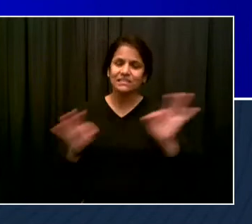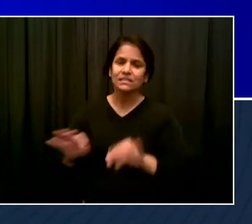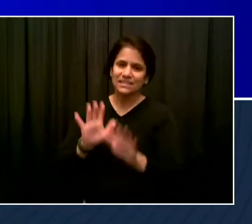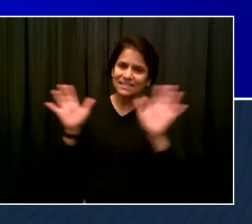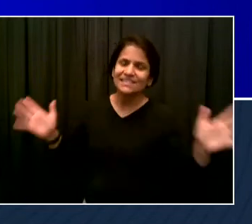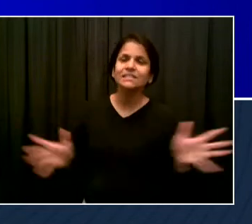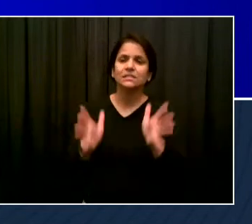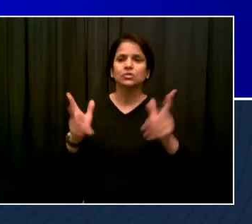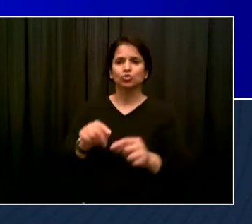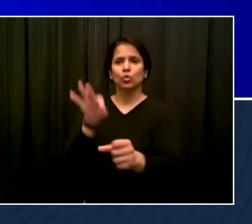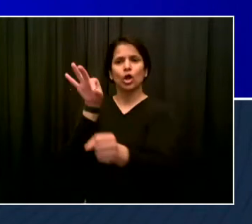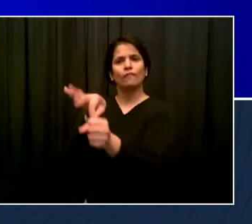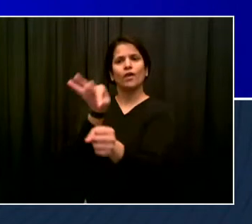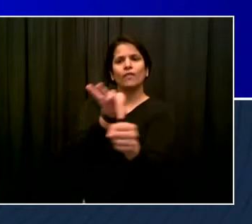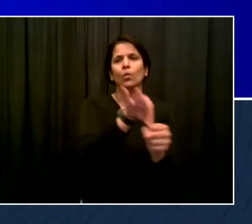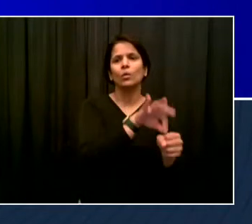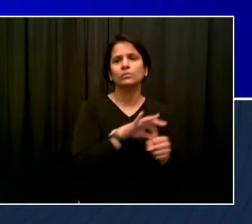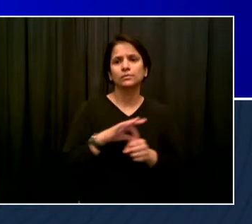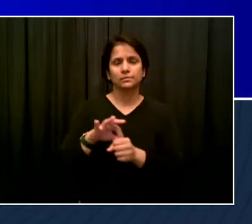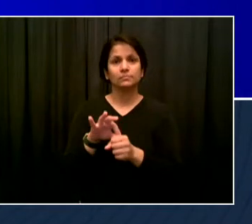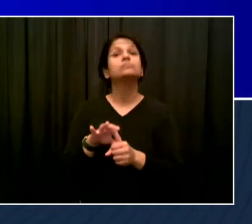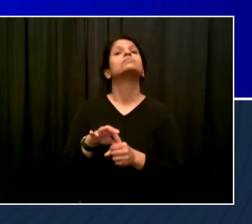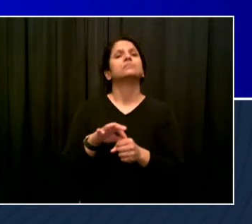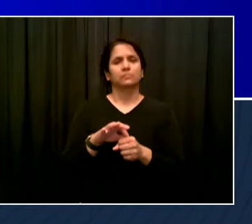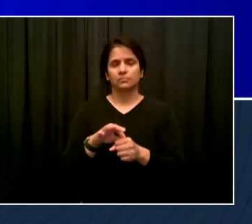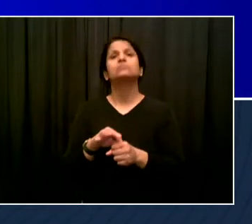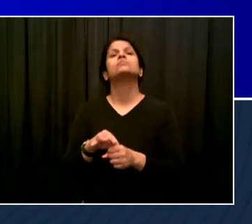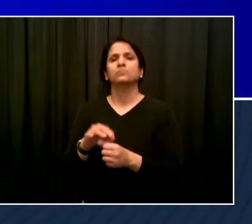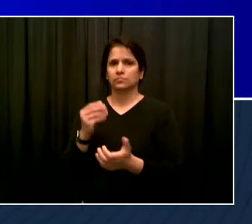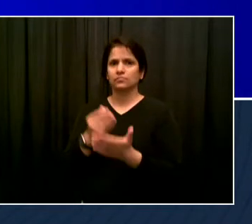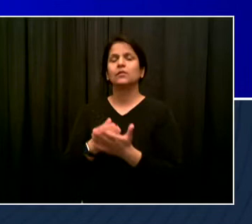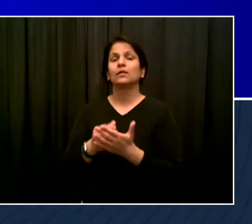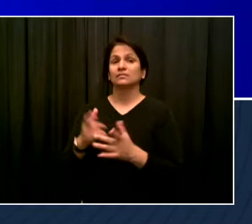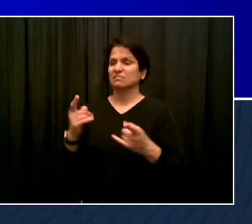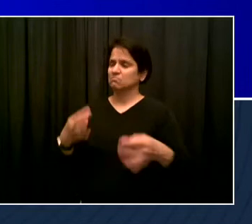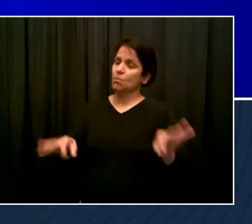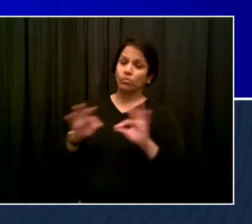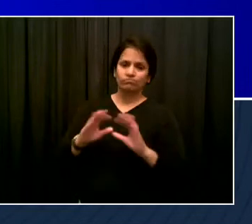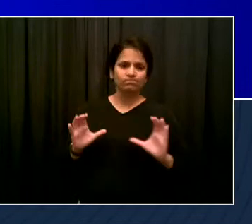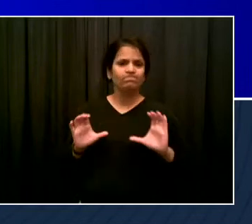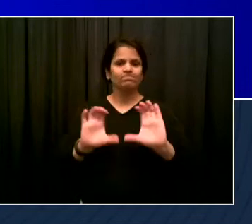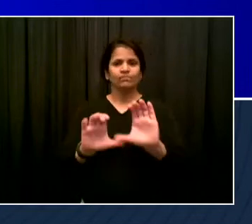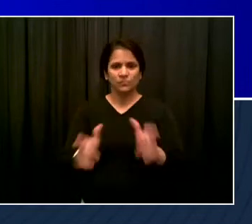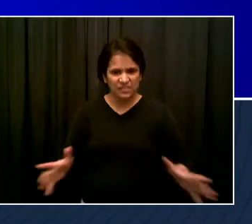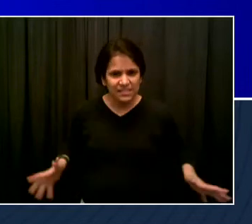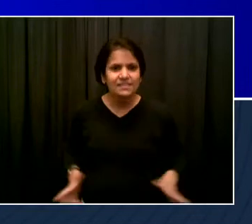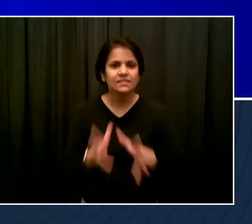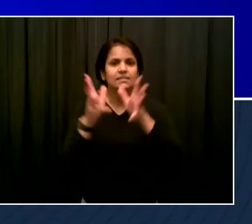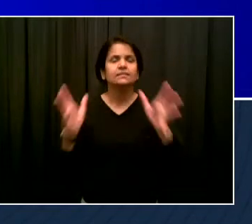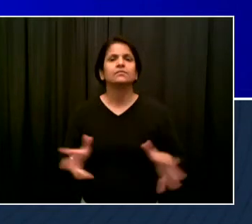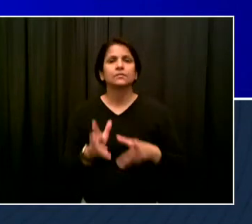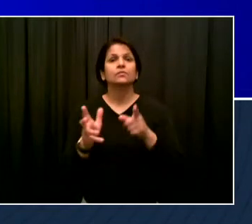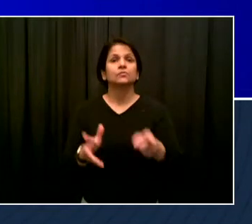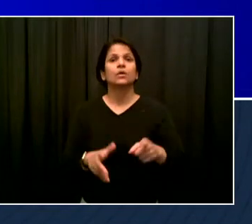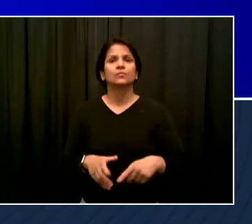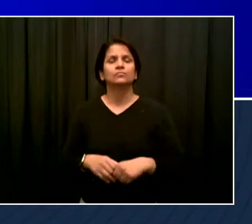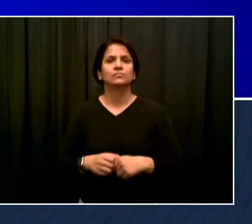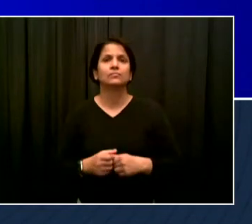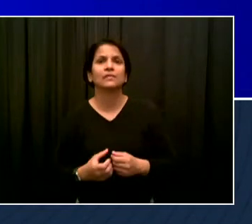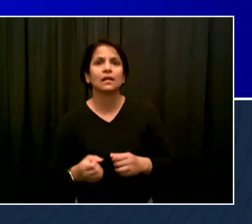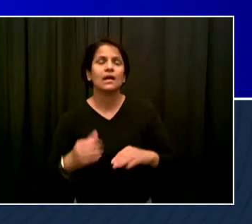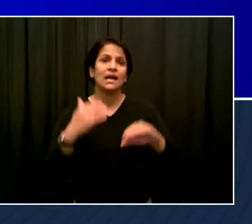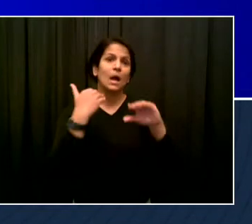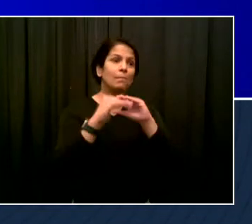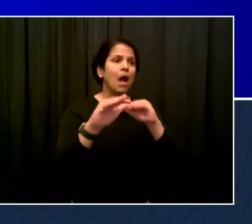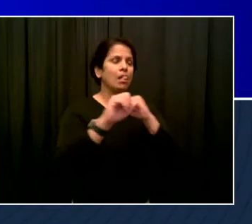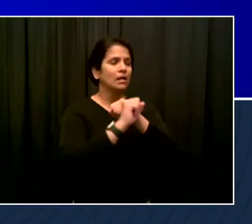grassroots, plus a lot of direct outreach to New Yorkers, text and any other approach that will reach everyday New Yorkers constantly